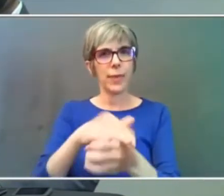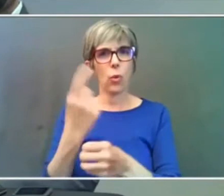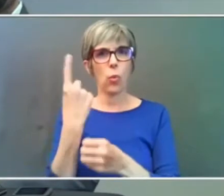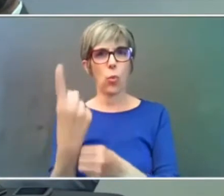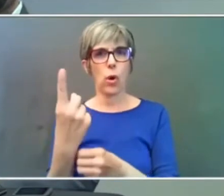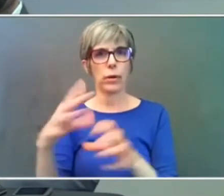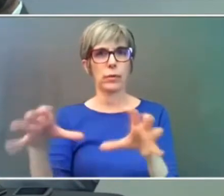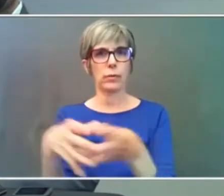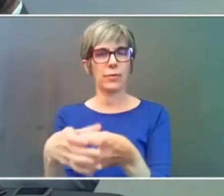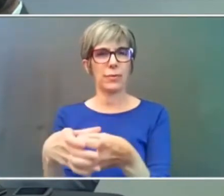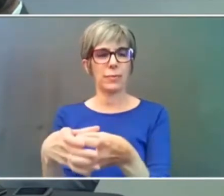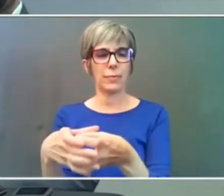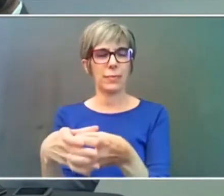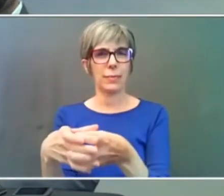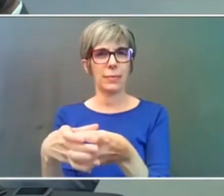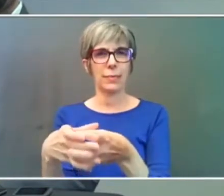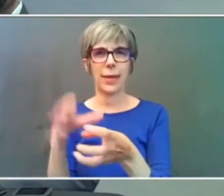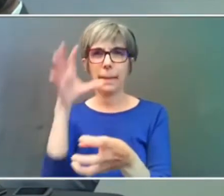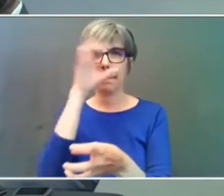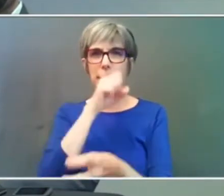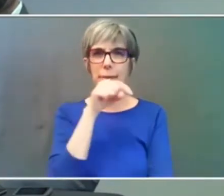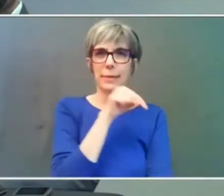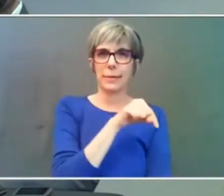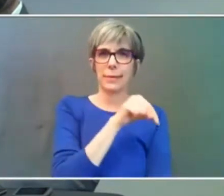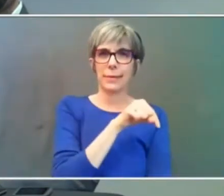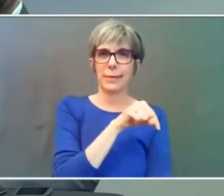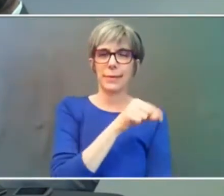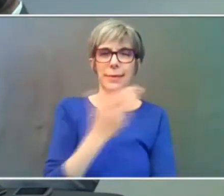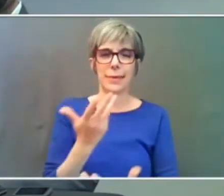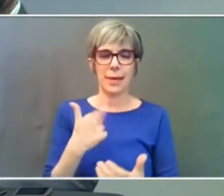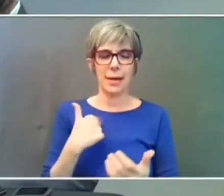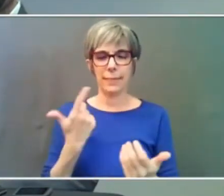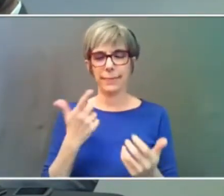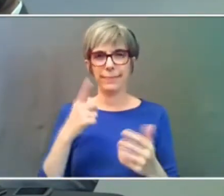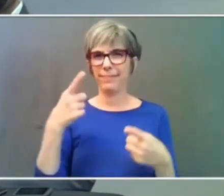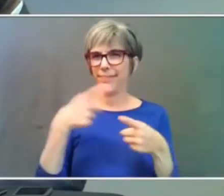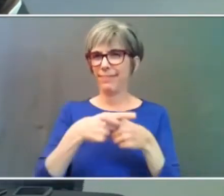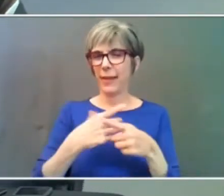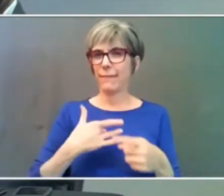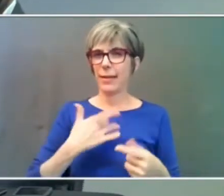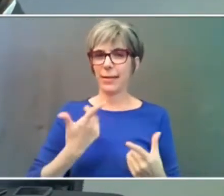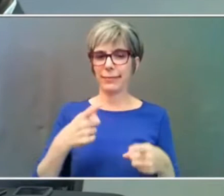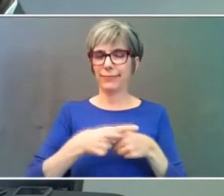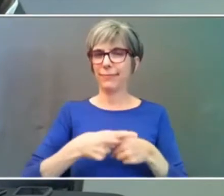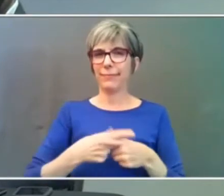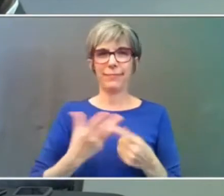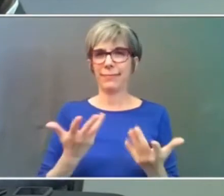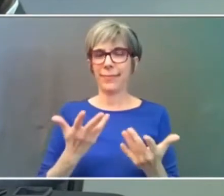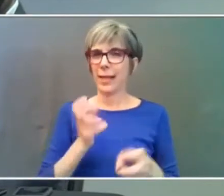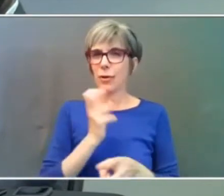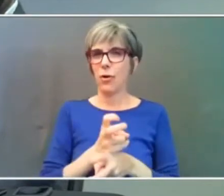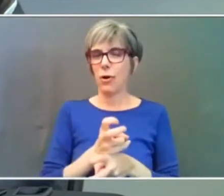people. And so that's a little hard for me right now.